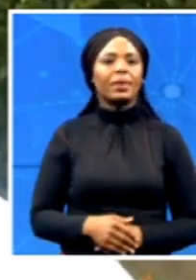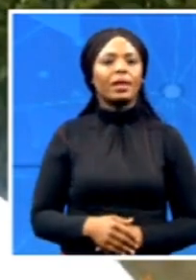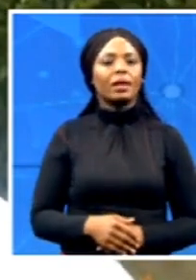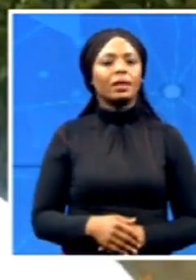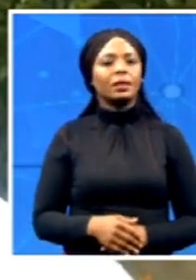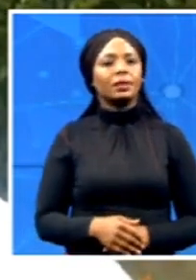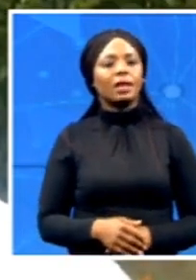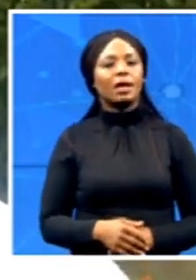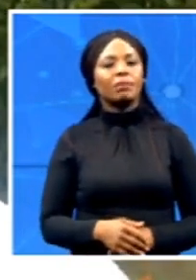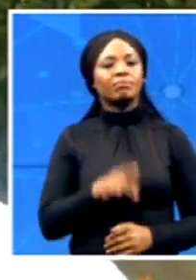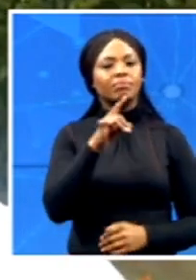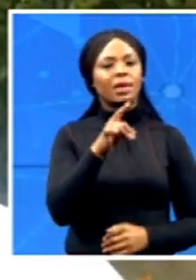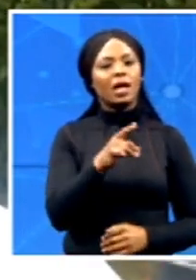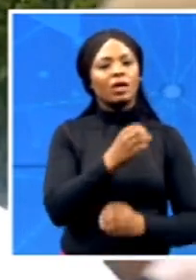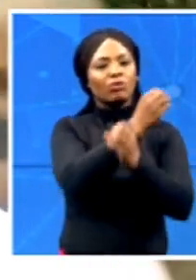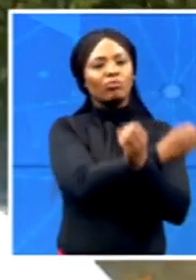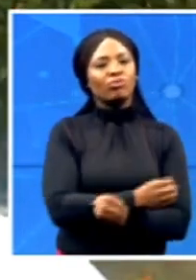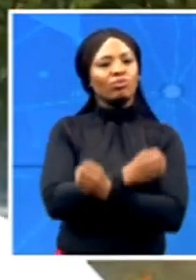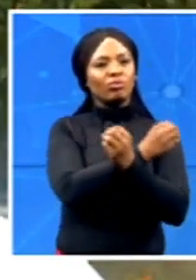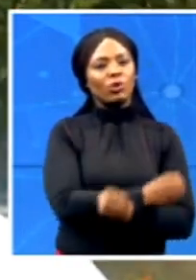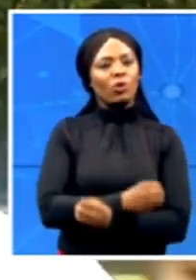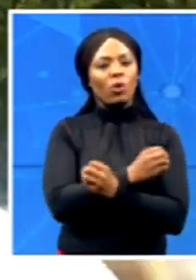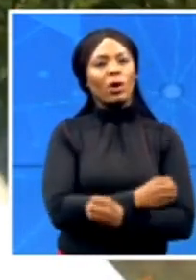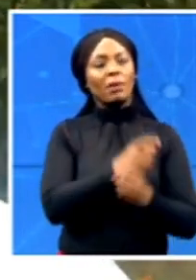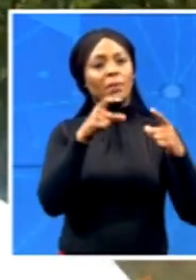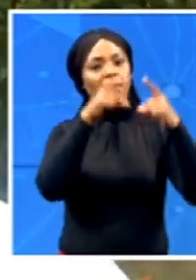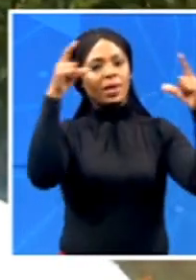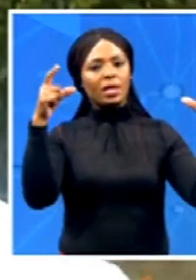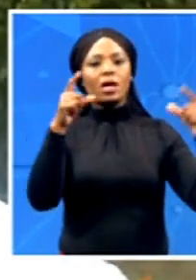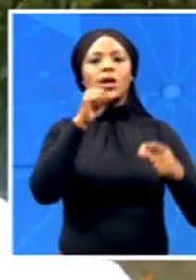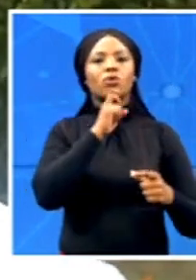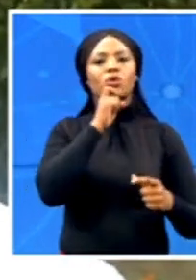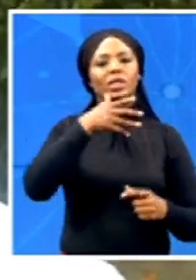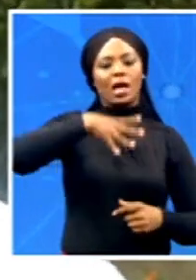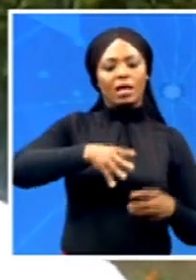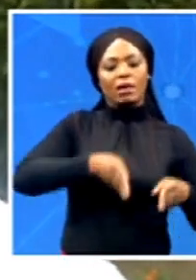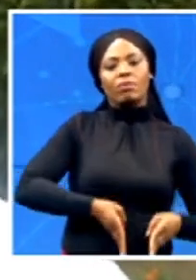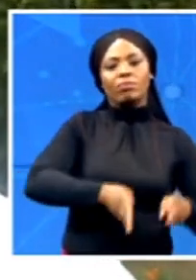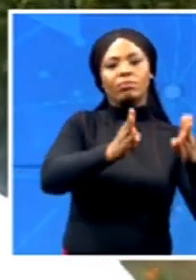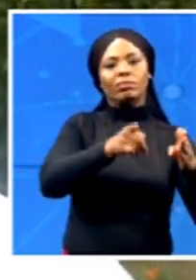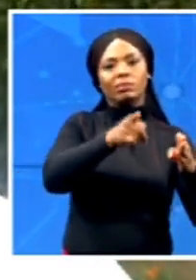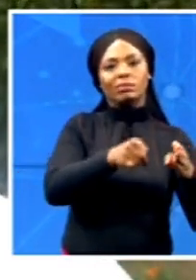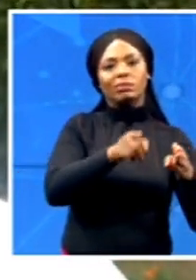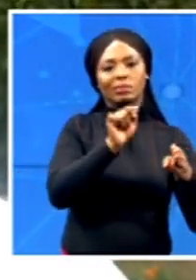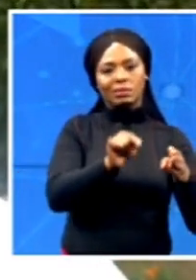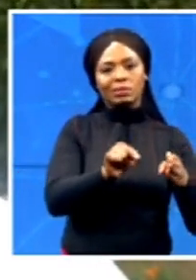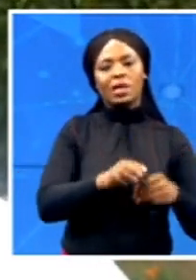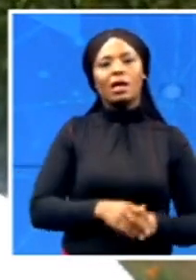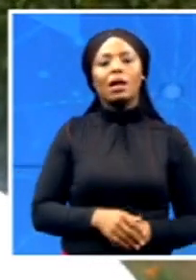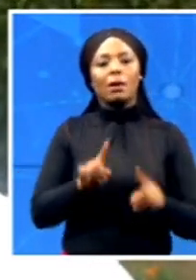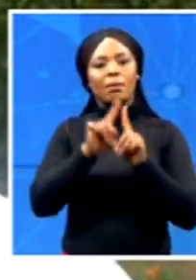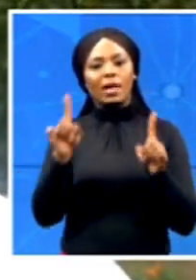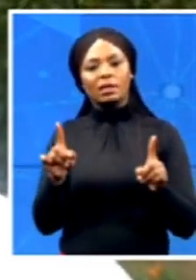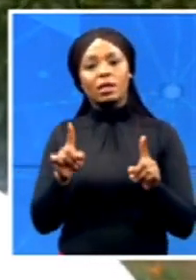motors, they use those bypass routes. Otherwise, in terms of readiness, Case